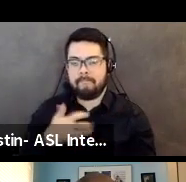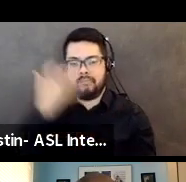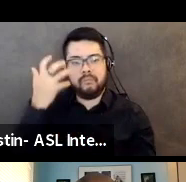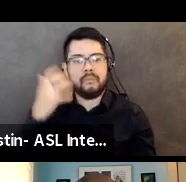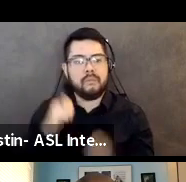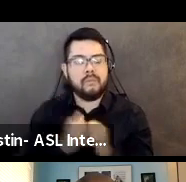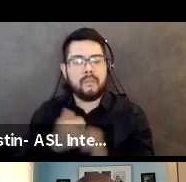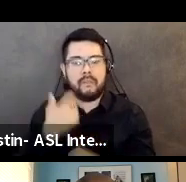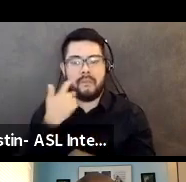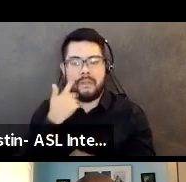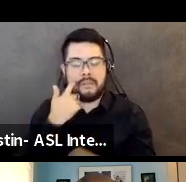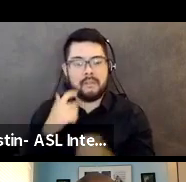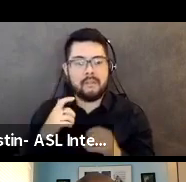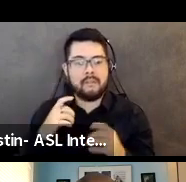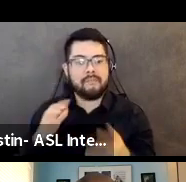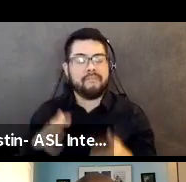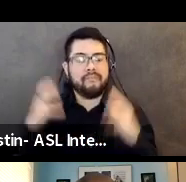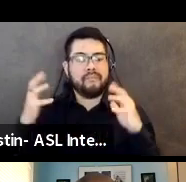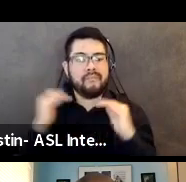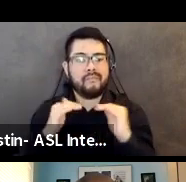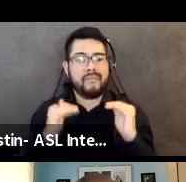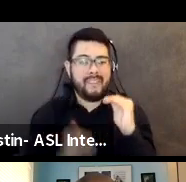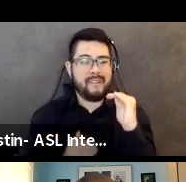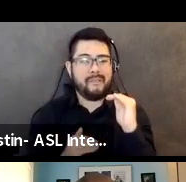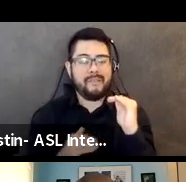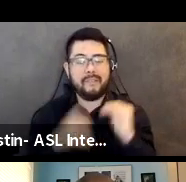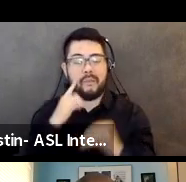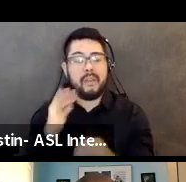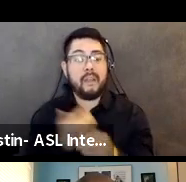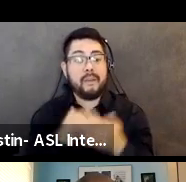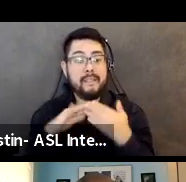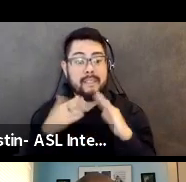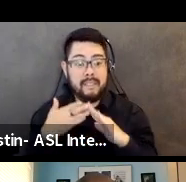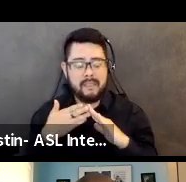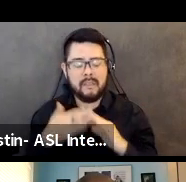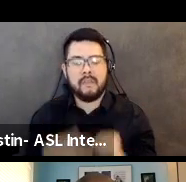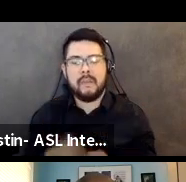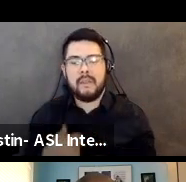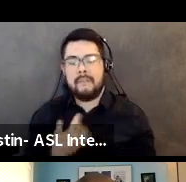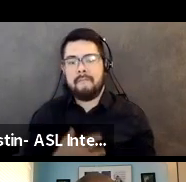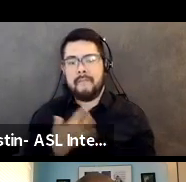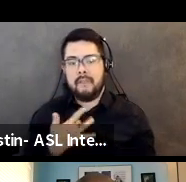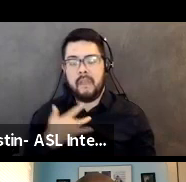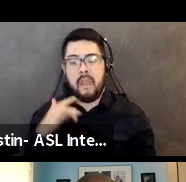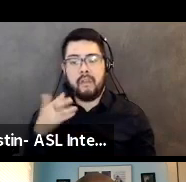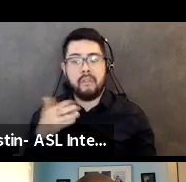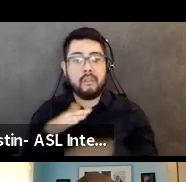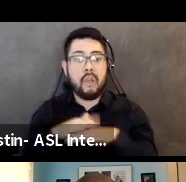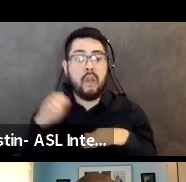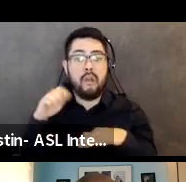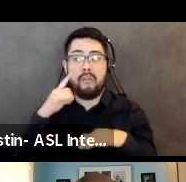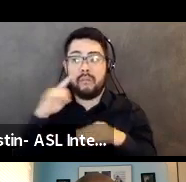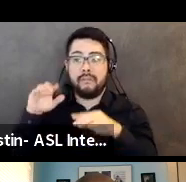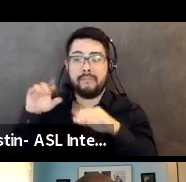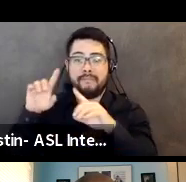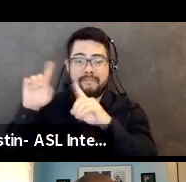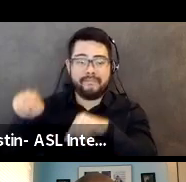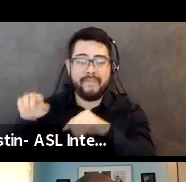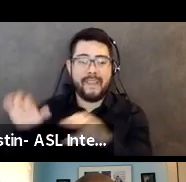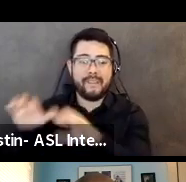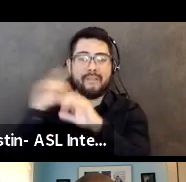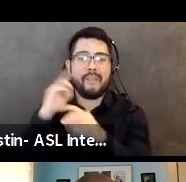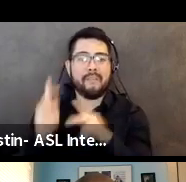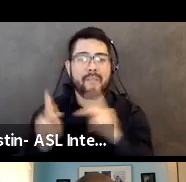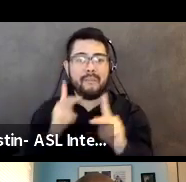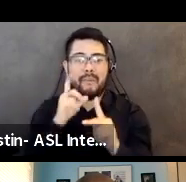um and inequities in our city and so really feel like there's a call to action here to be generators of and collaborators